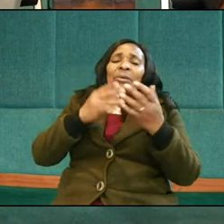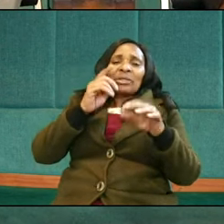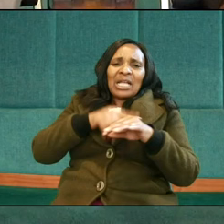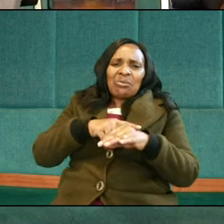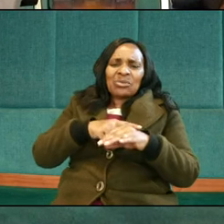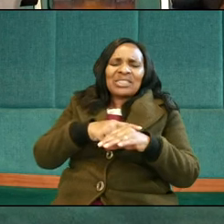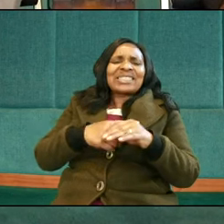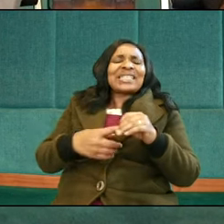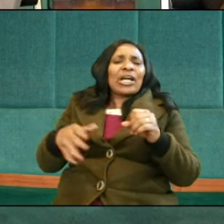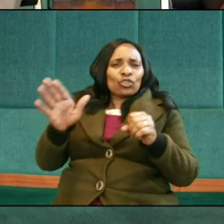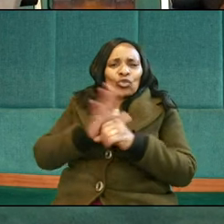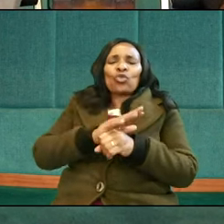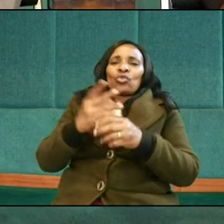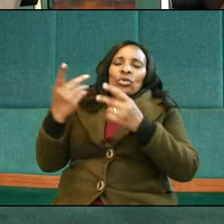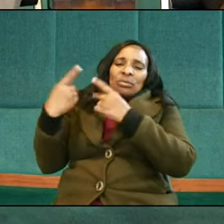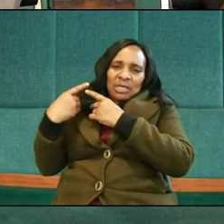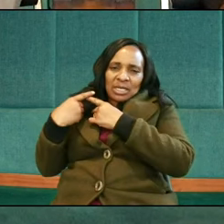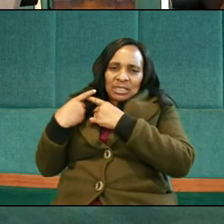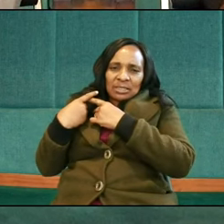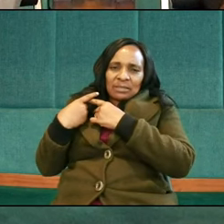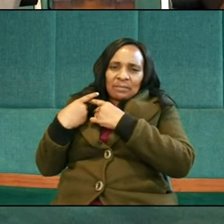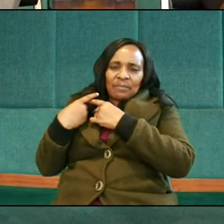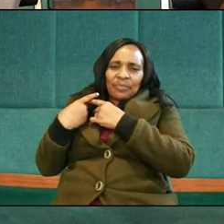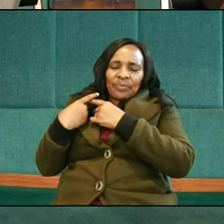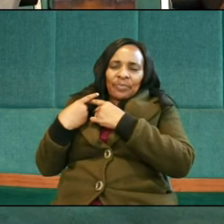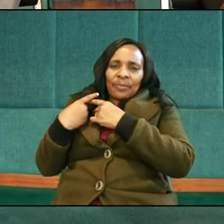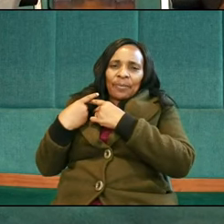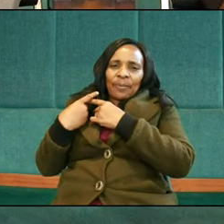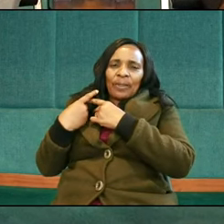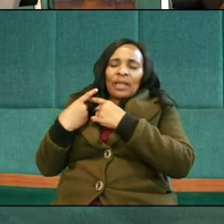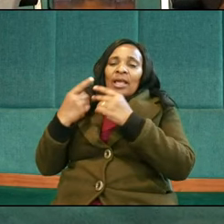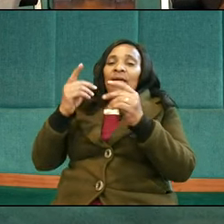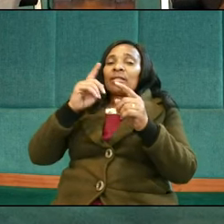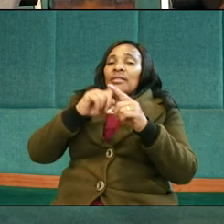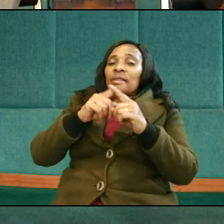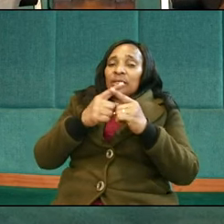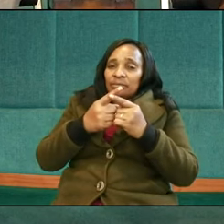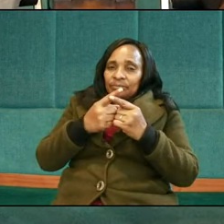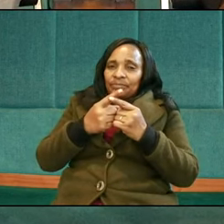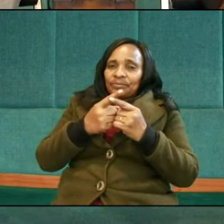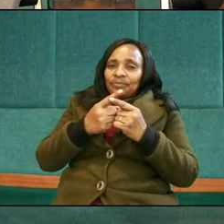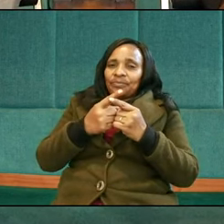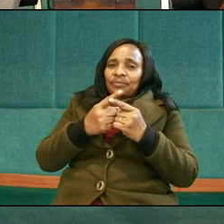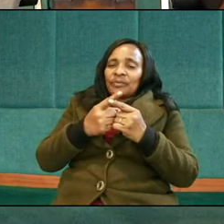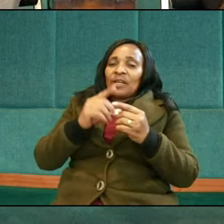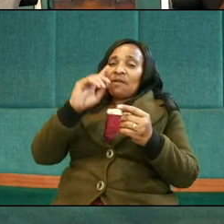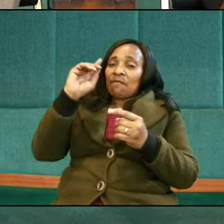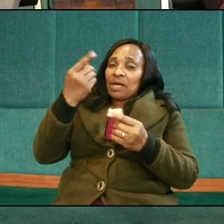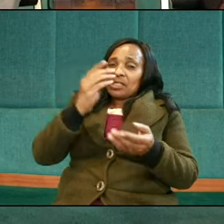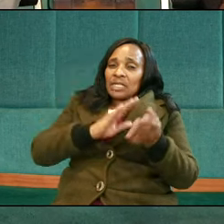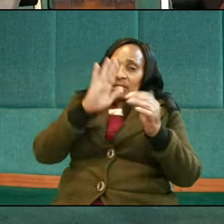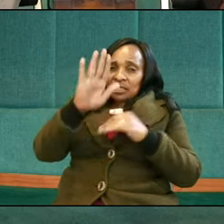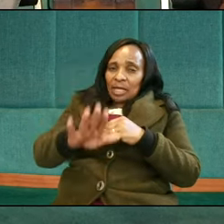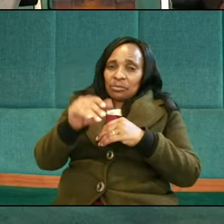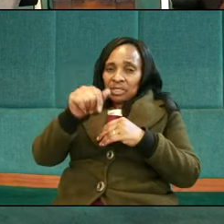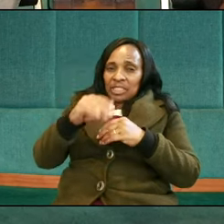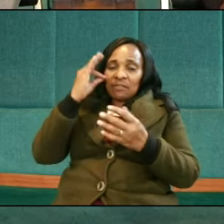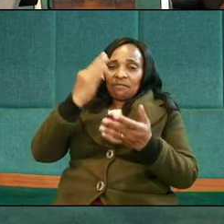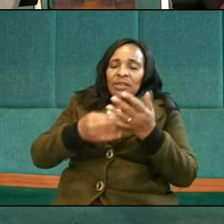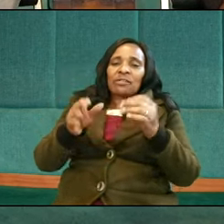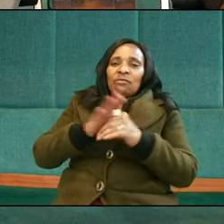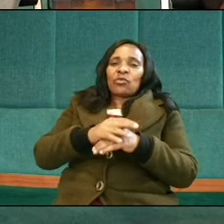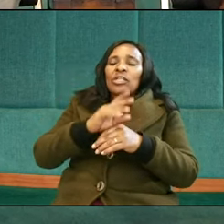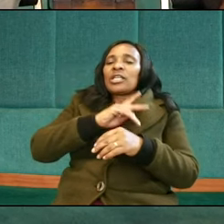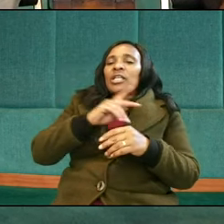It's a total dependence on God. And the first step that this faithful king